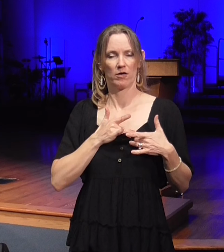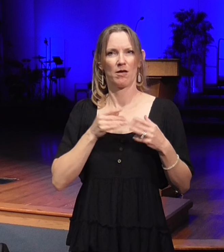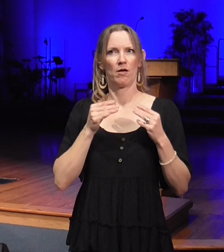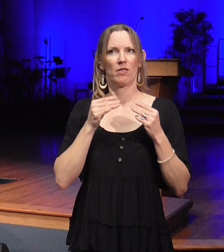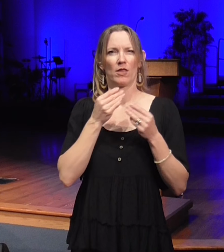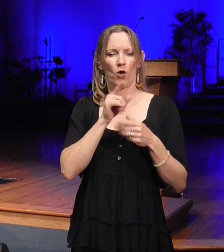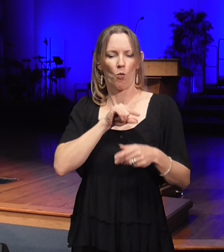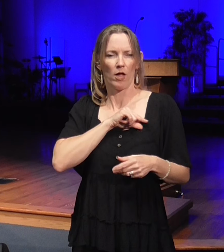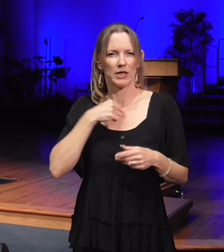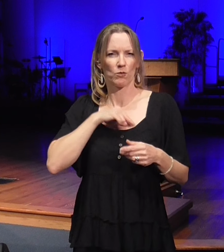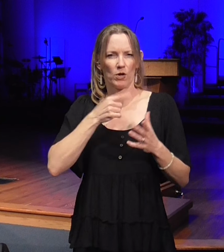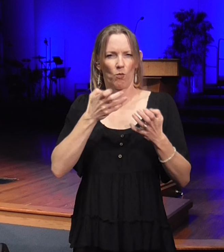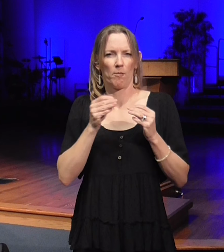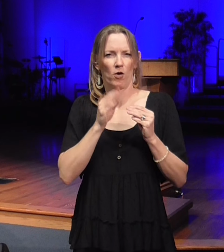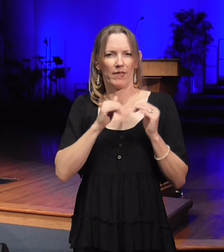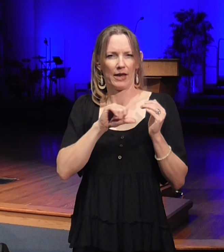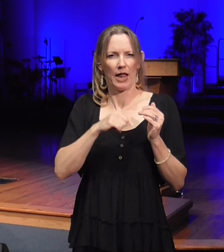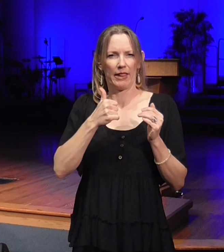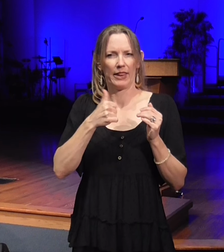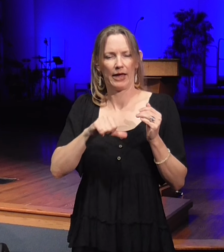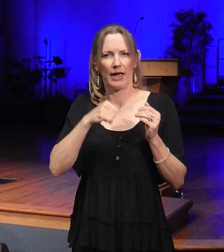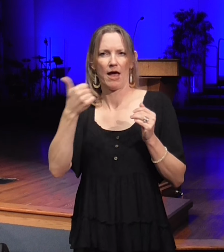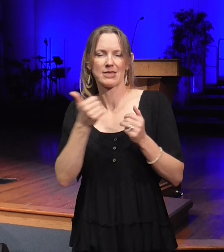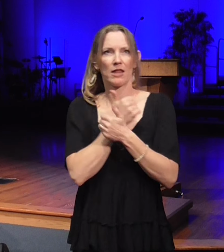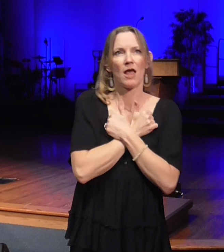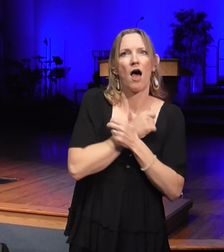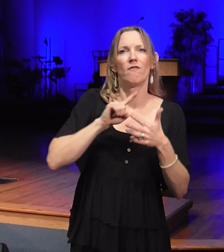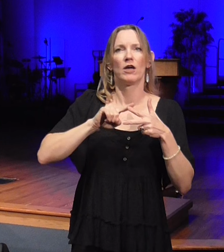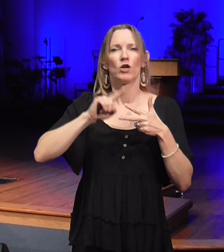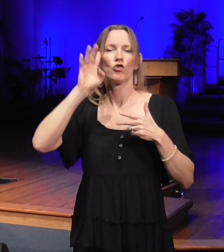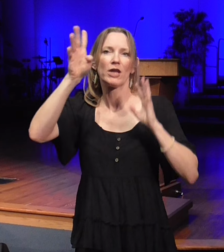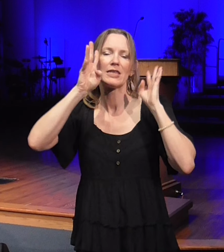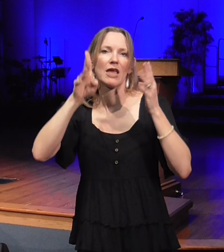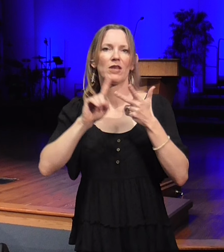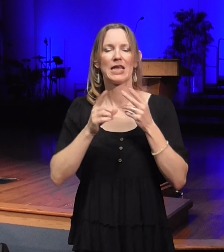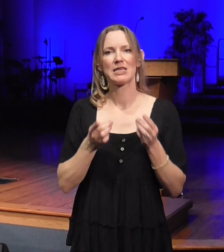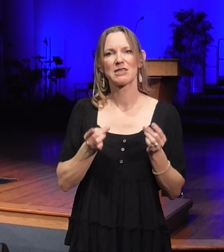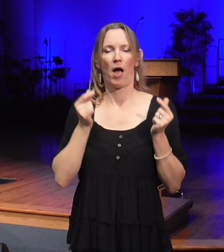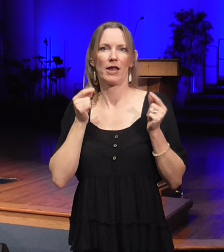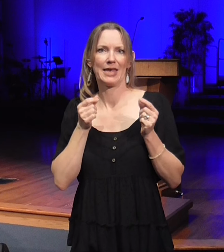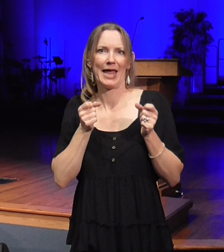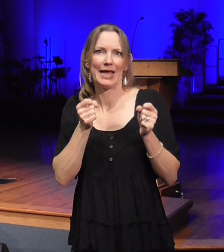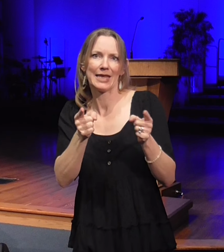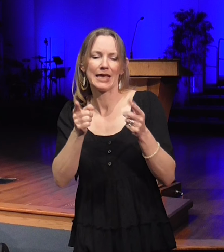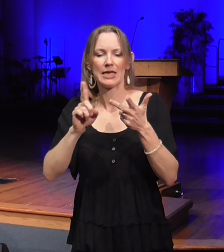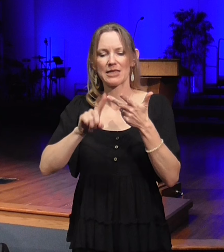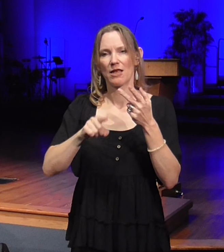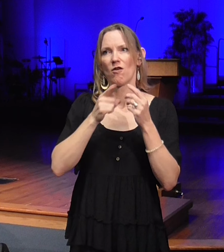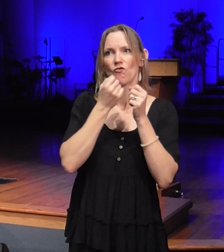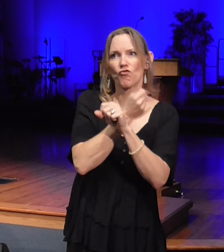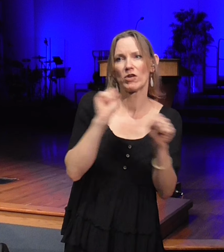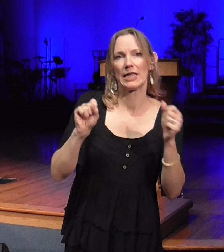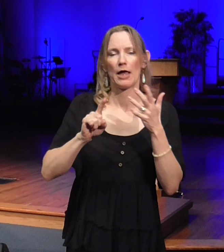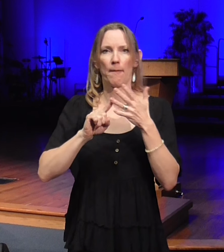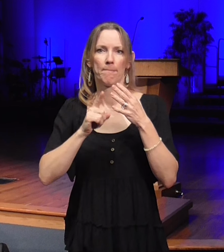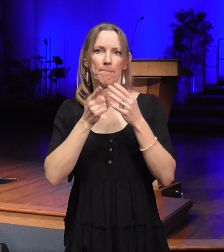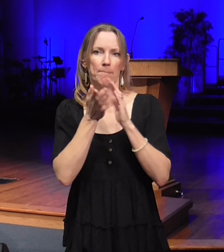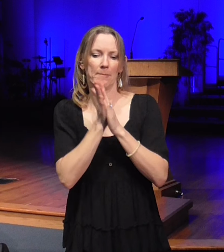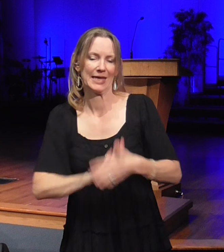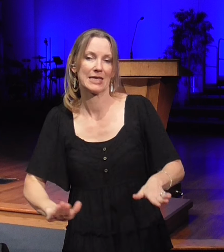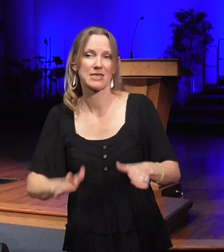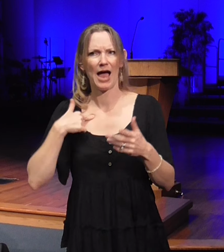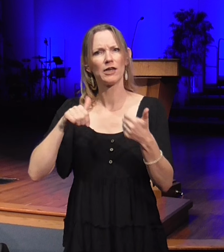else. Love, creativity, spontaneity, freedom, peace. I challenge any of